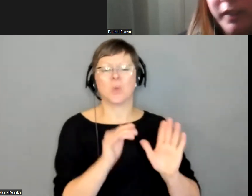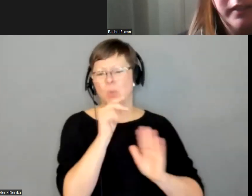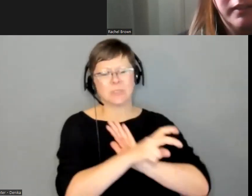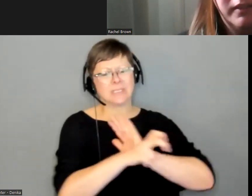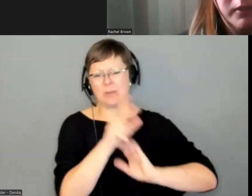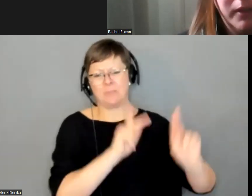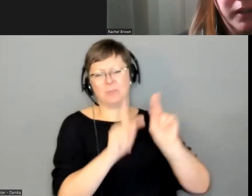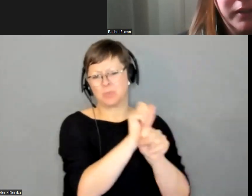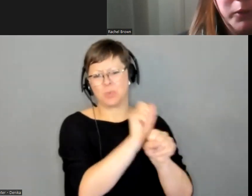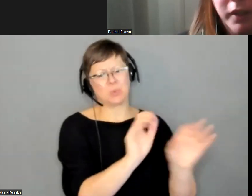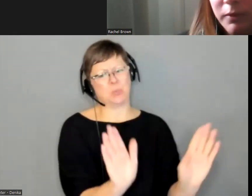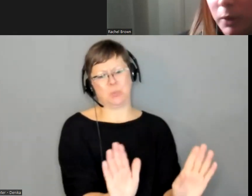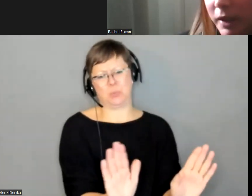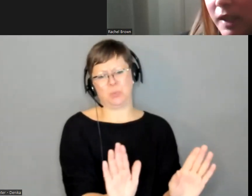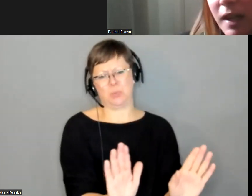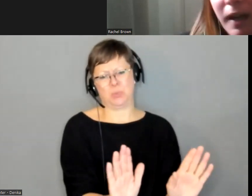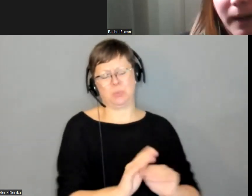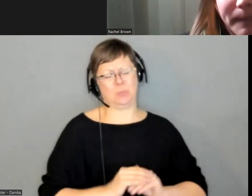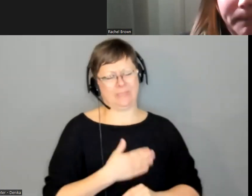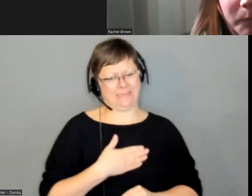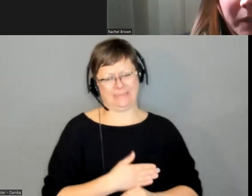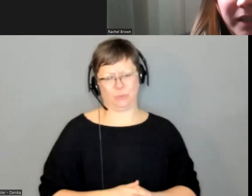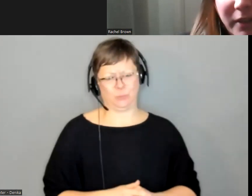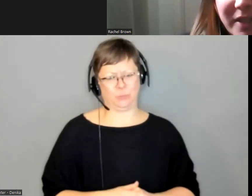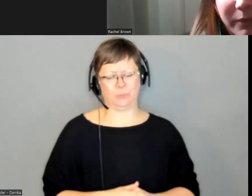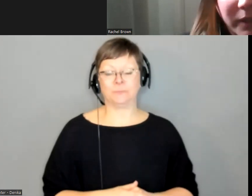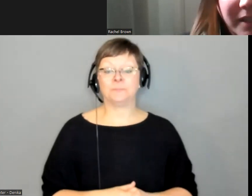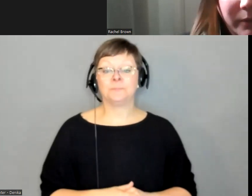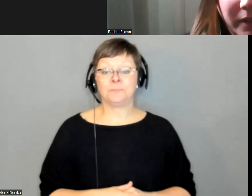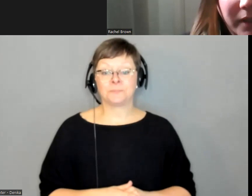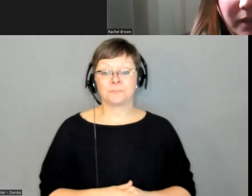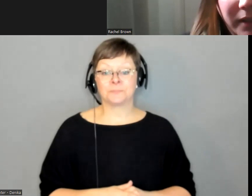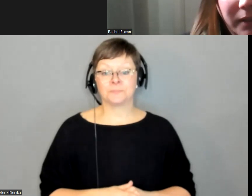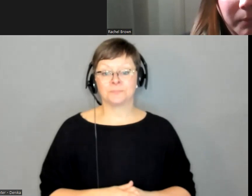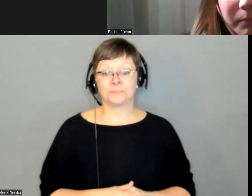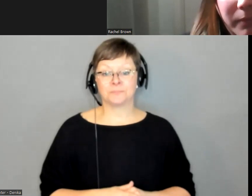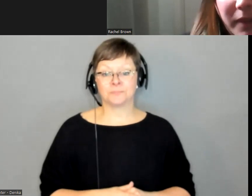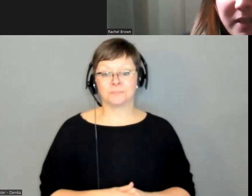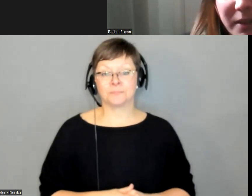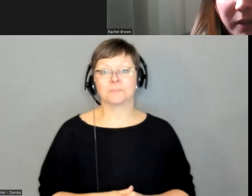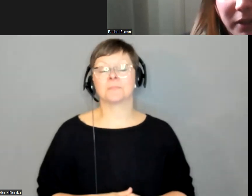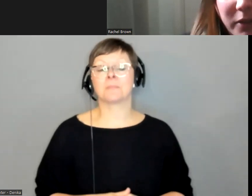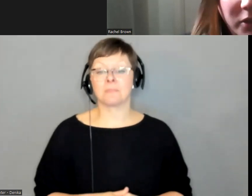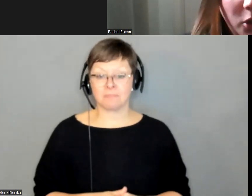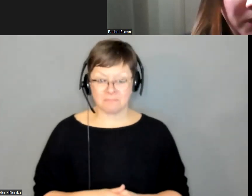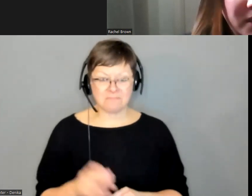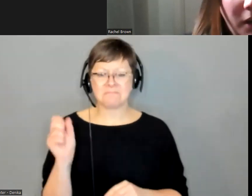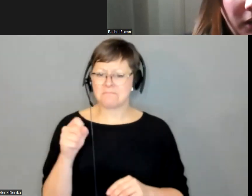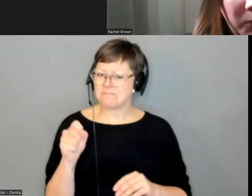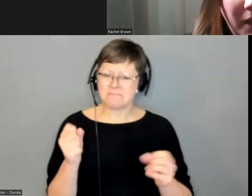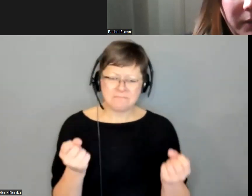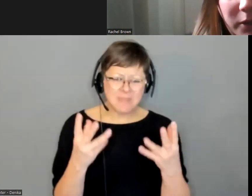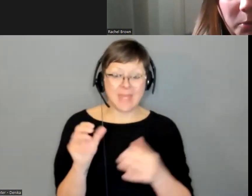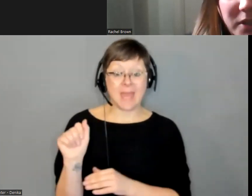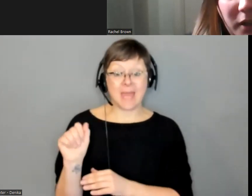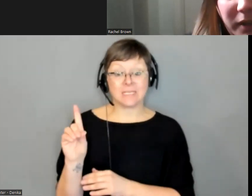work and creative work. But yeah, there's definitely different things out there. There's Adobe Stock.